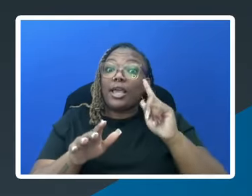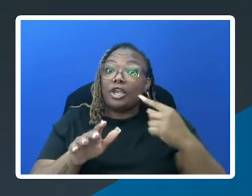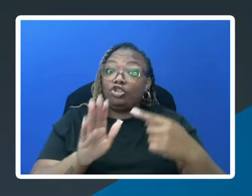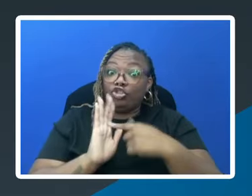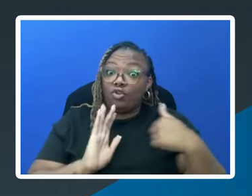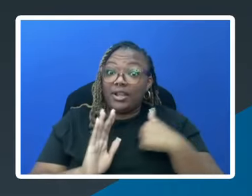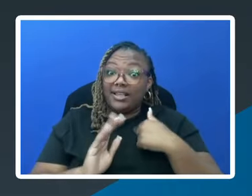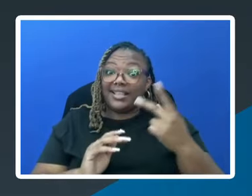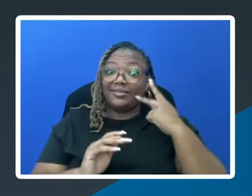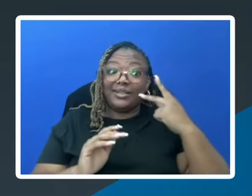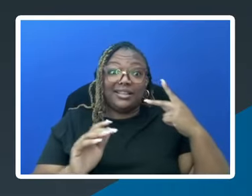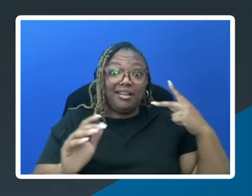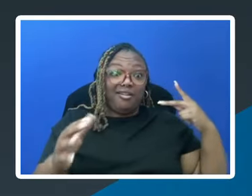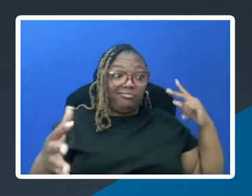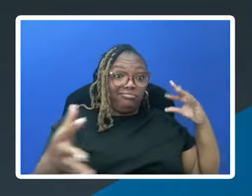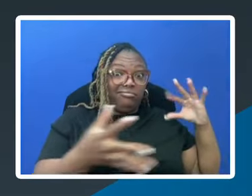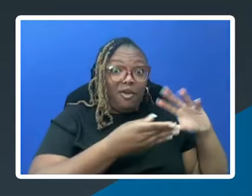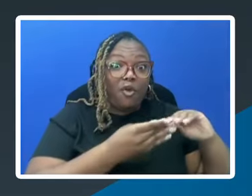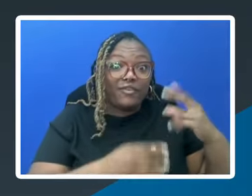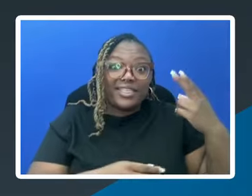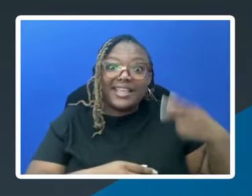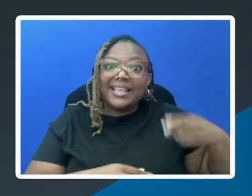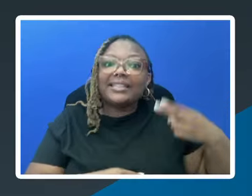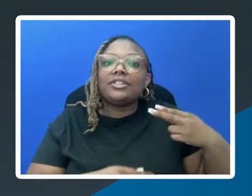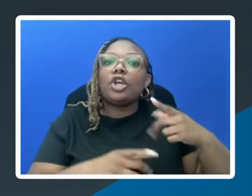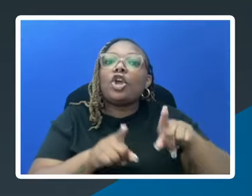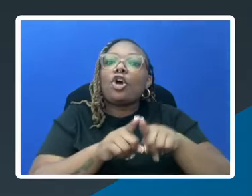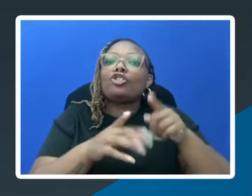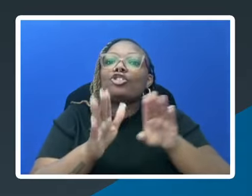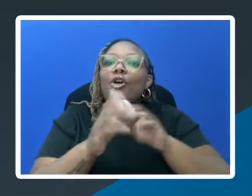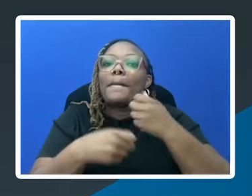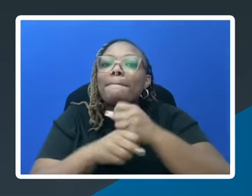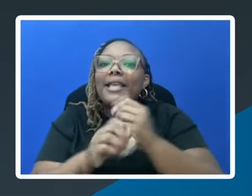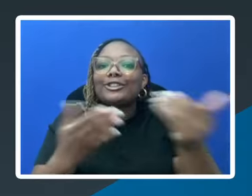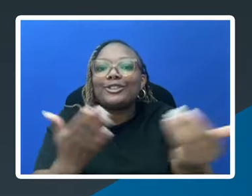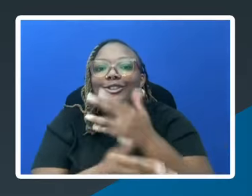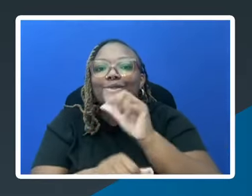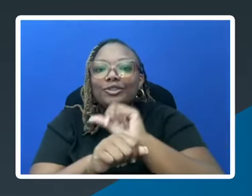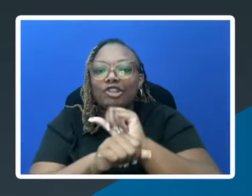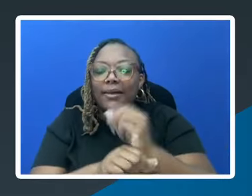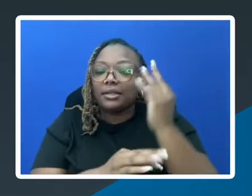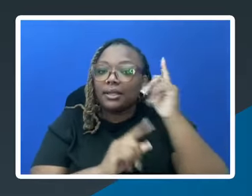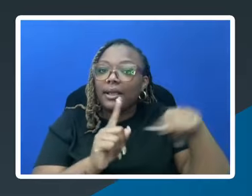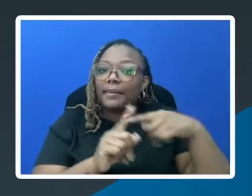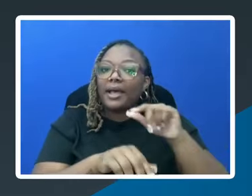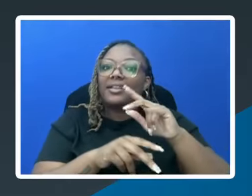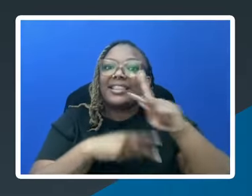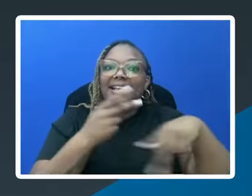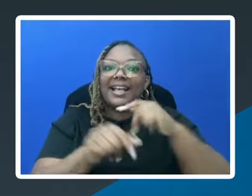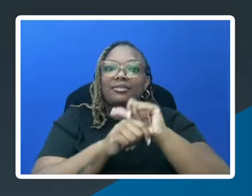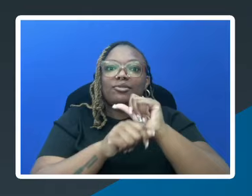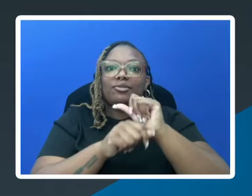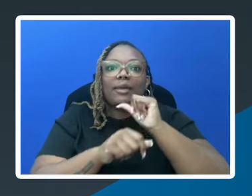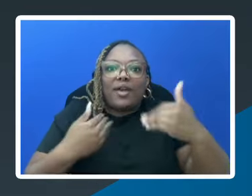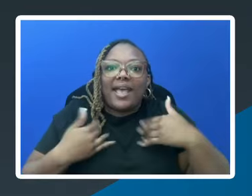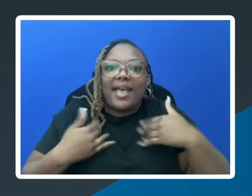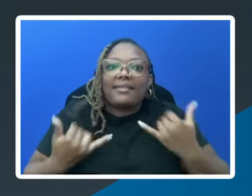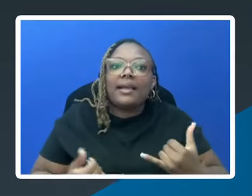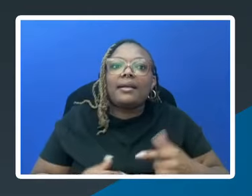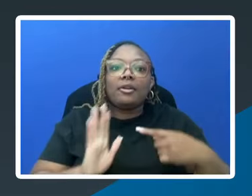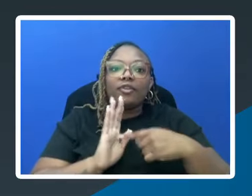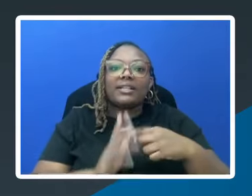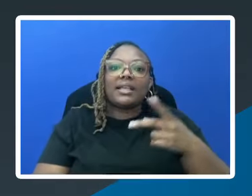history, is that it also creates jobs. And so think about the types of jobs that don't exist now that we can't even imagine. A prompt engineer, one of the